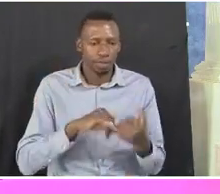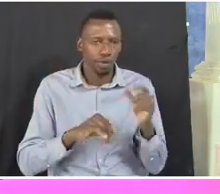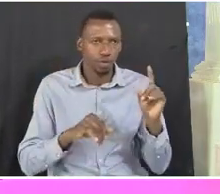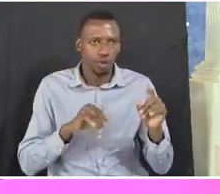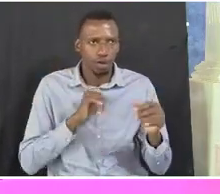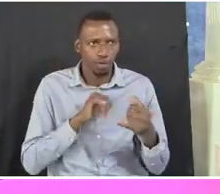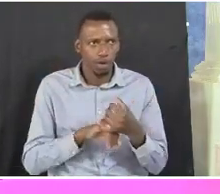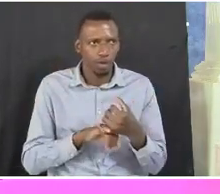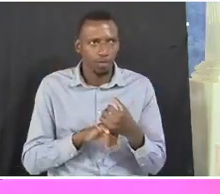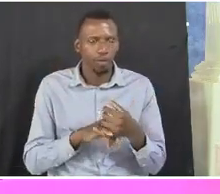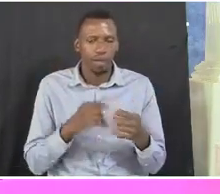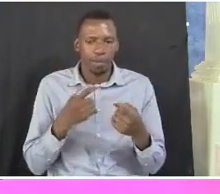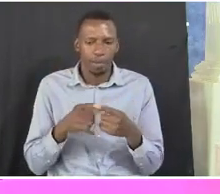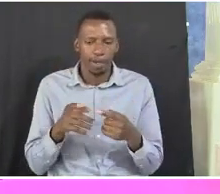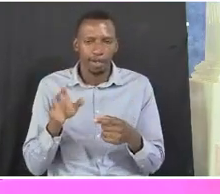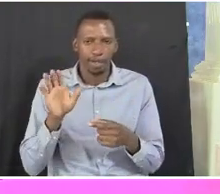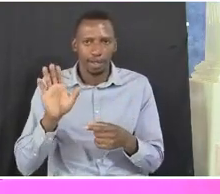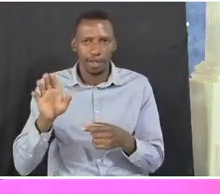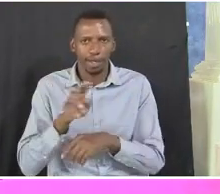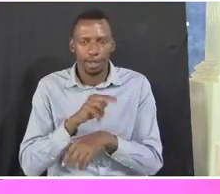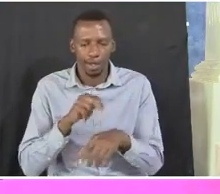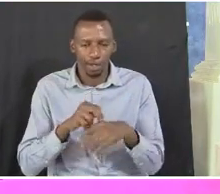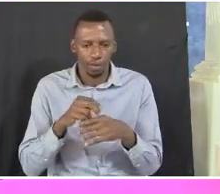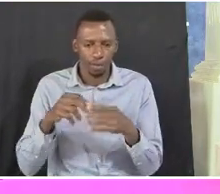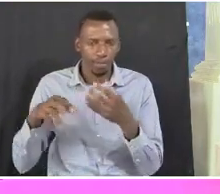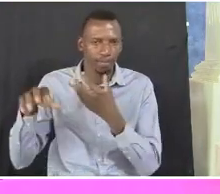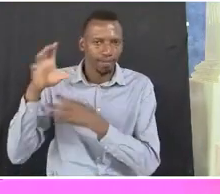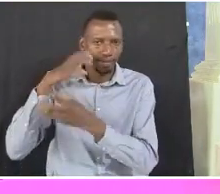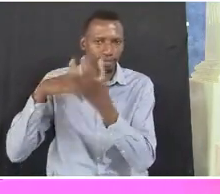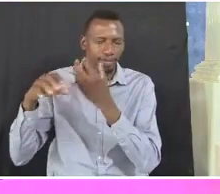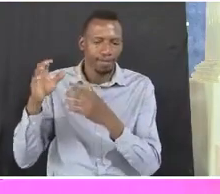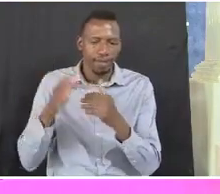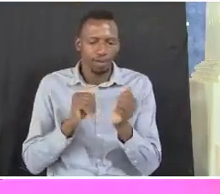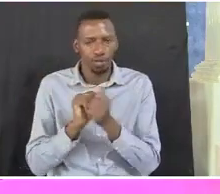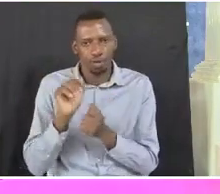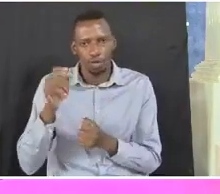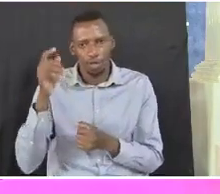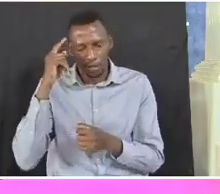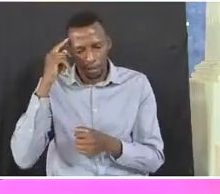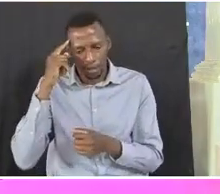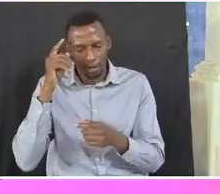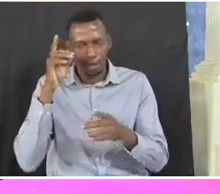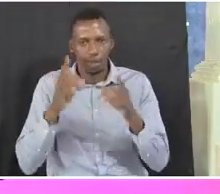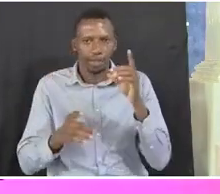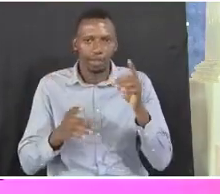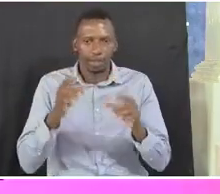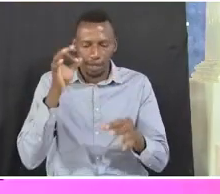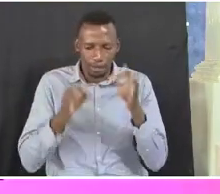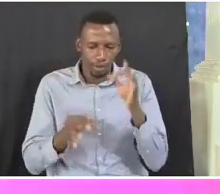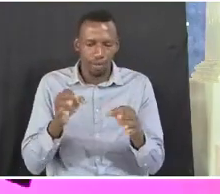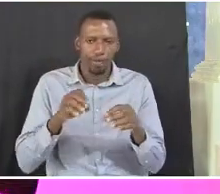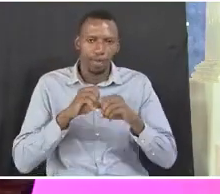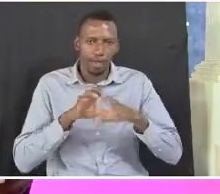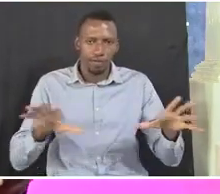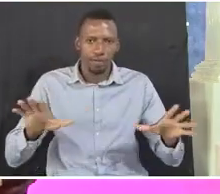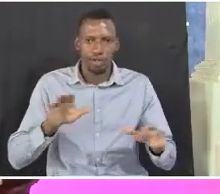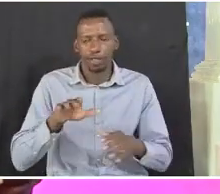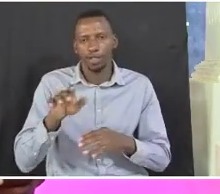of the nations of his time had perverted his judgment and influenced his actions.